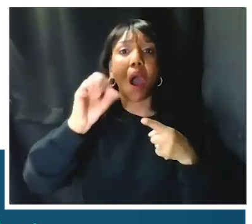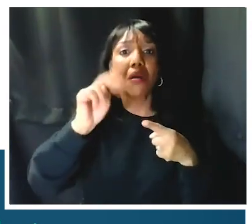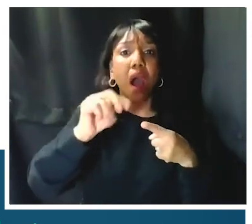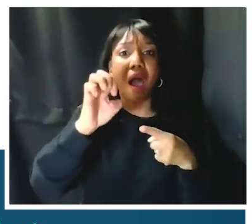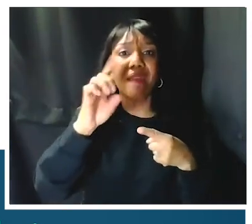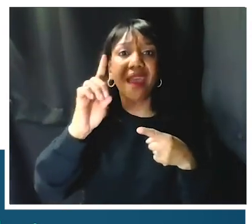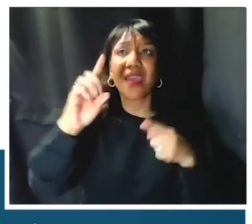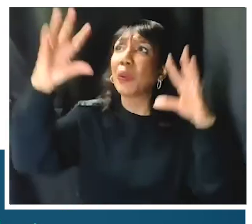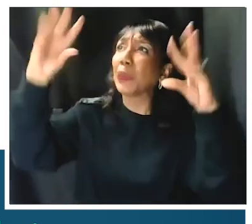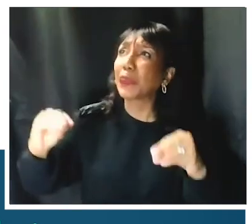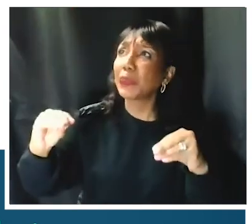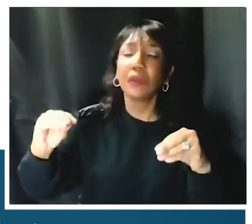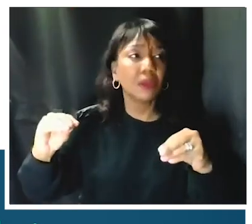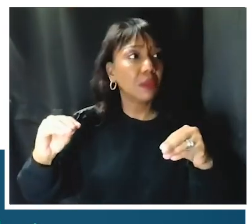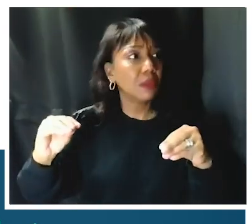Ed outage.